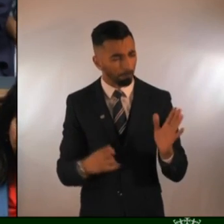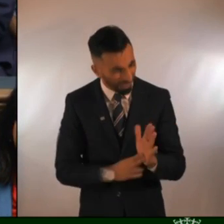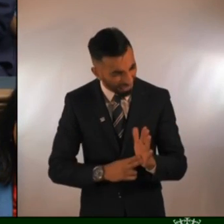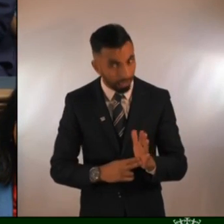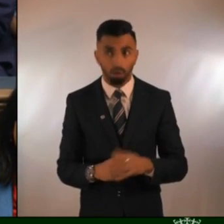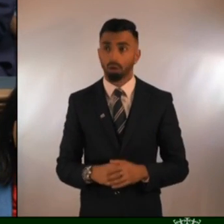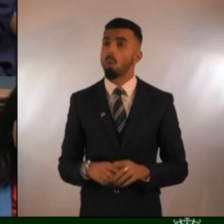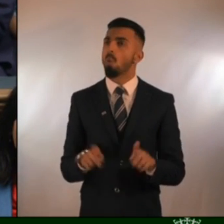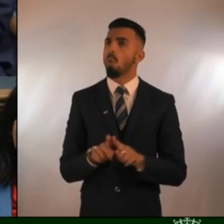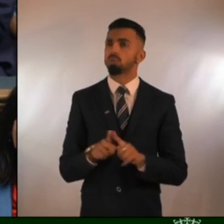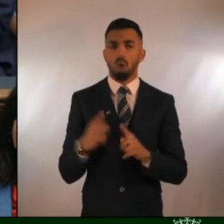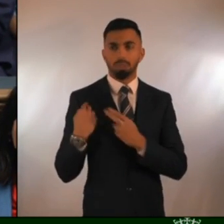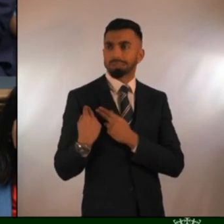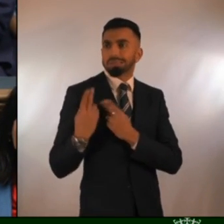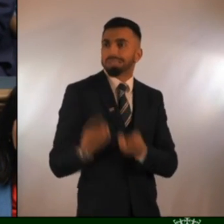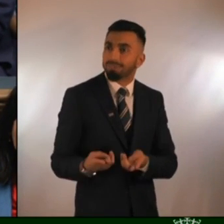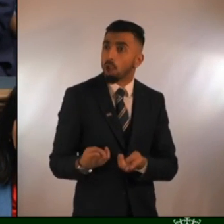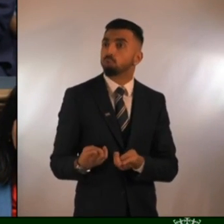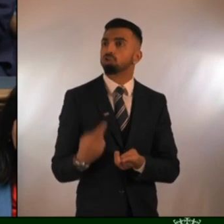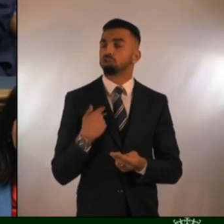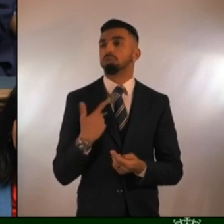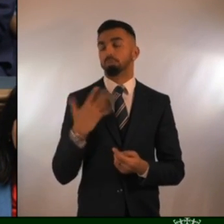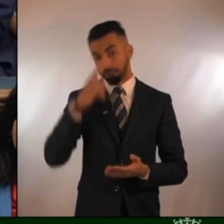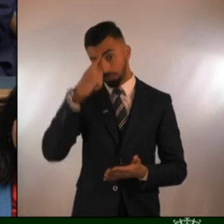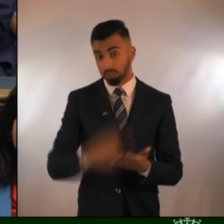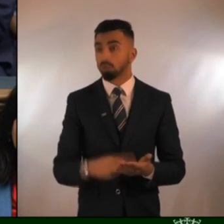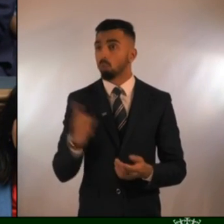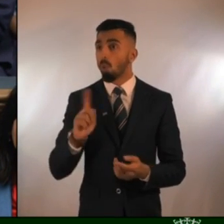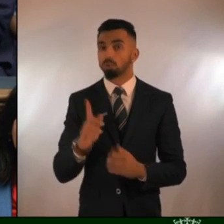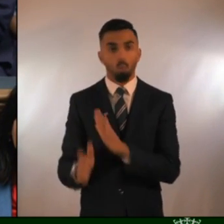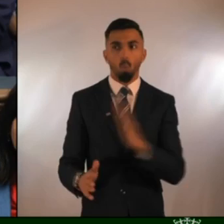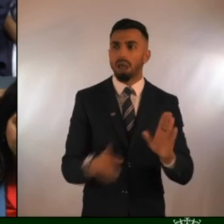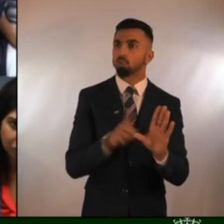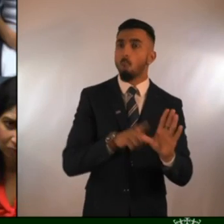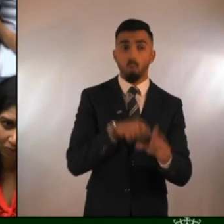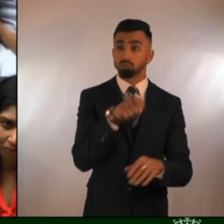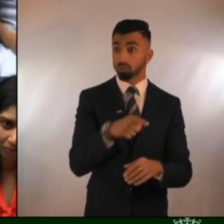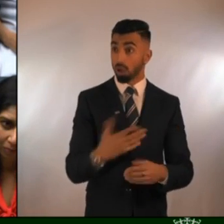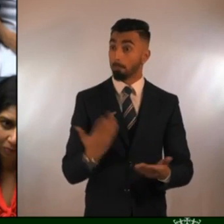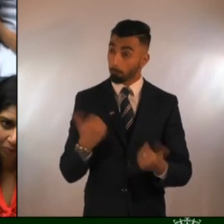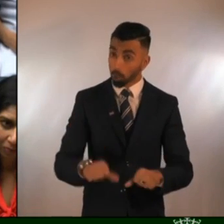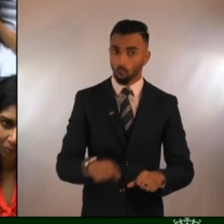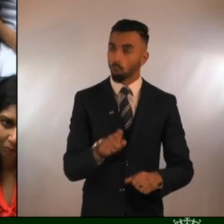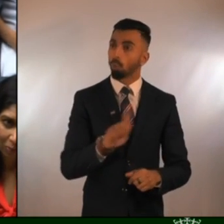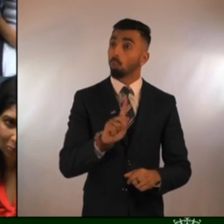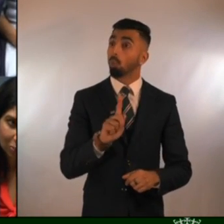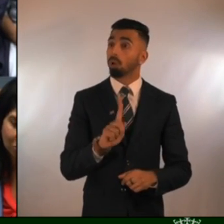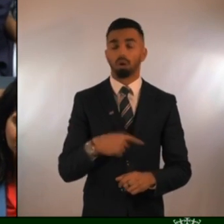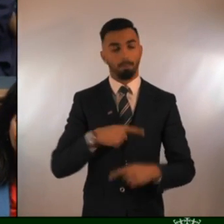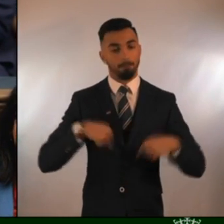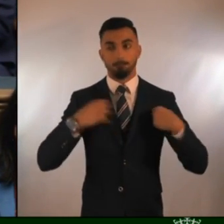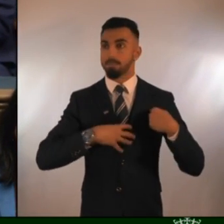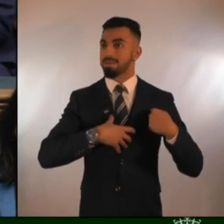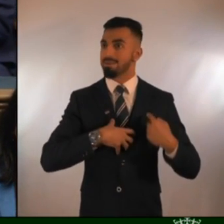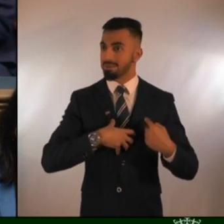new devolution deal in West Yorkshire with a directly elected mayor for the region. And to make sure that it isn't just Londoners who benefit